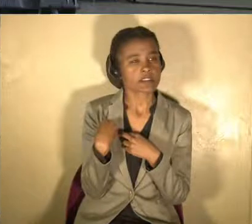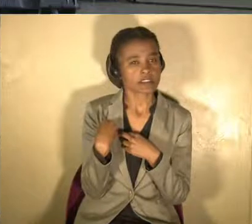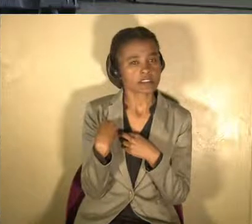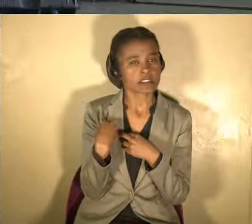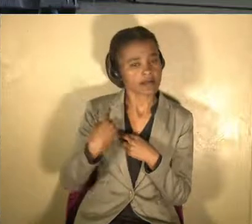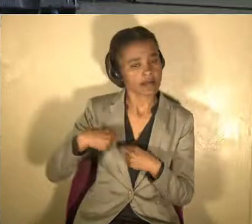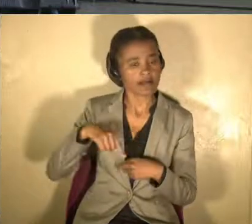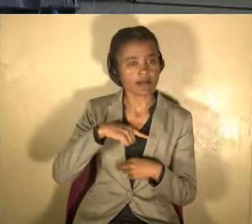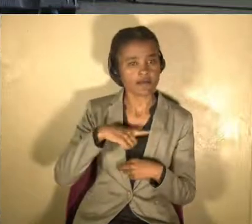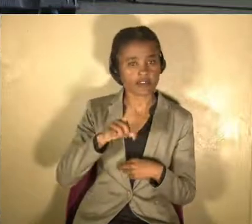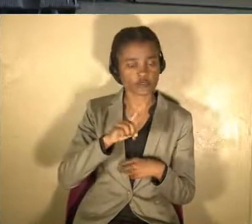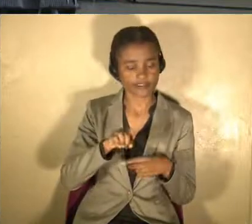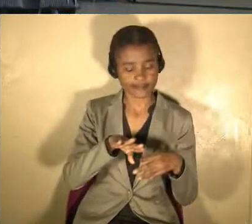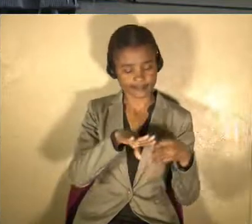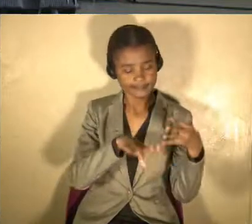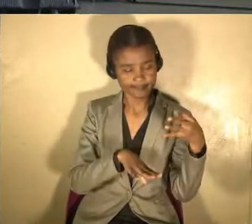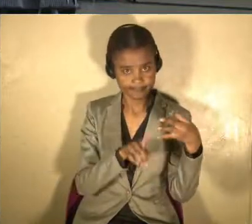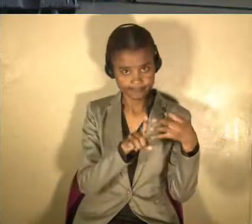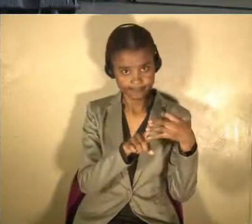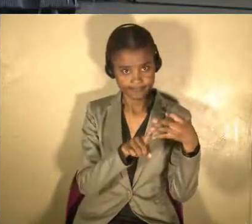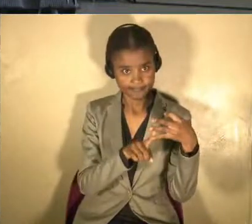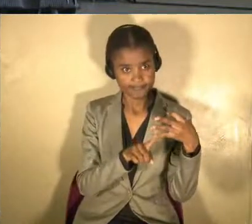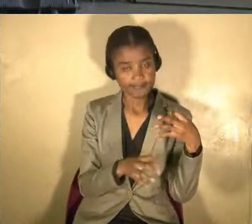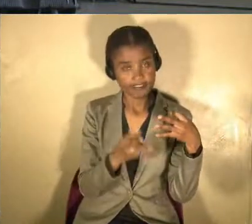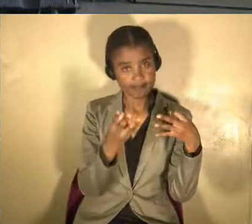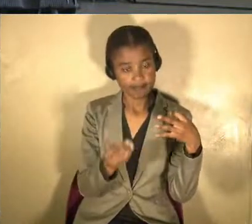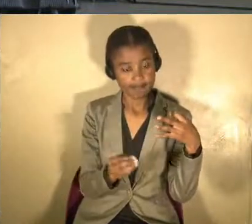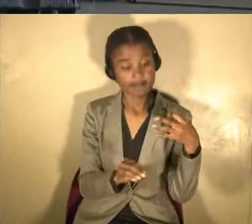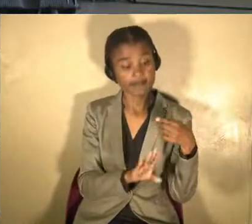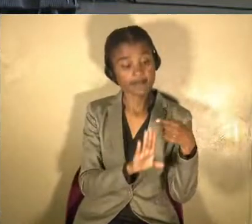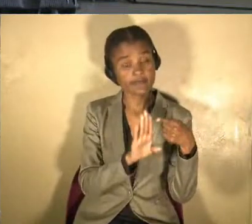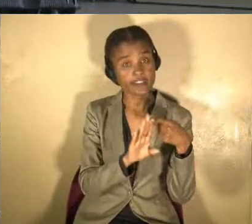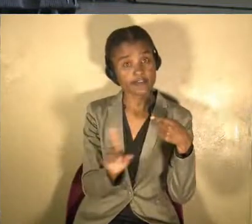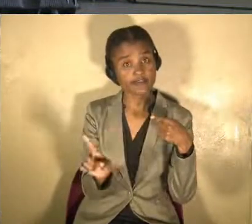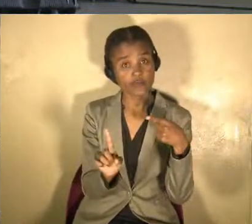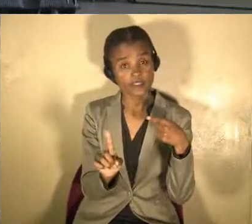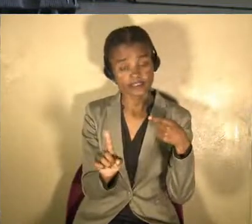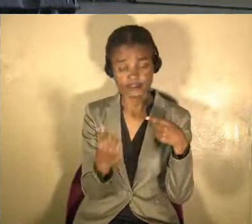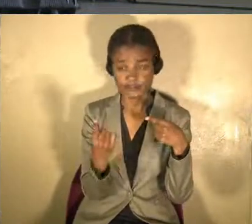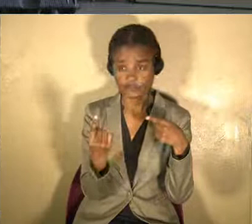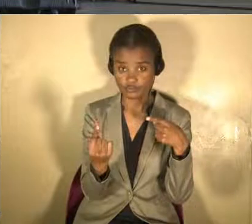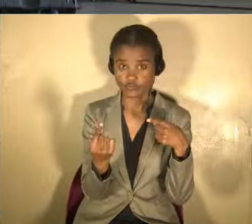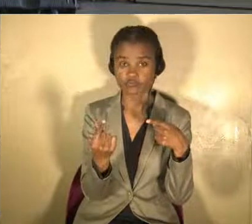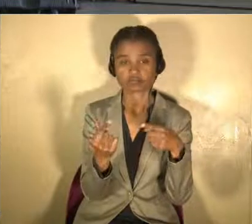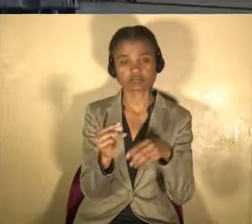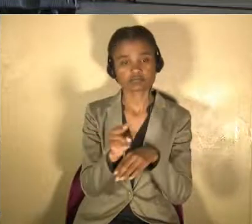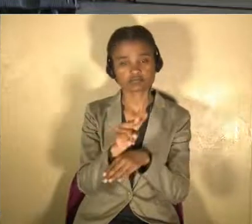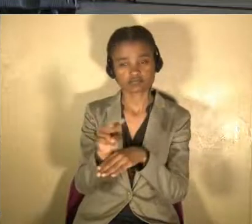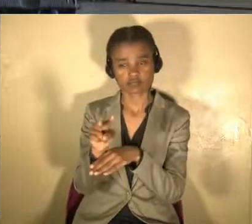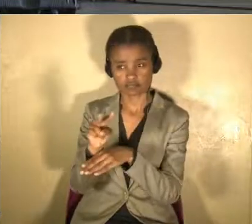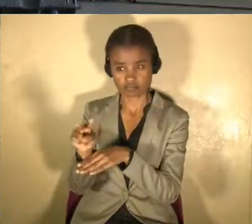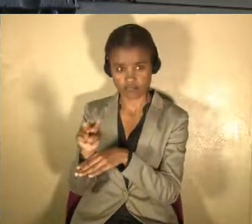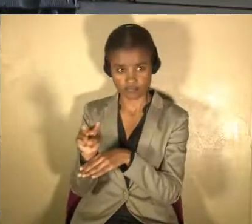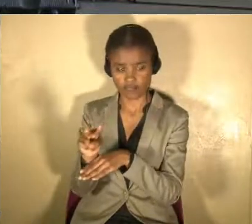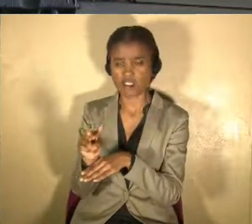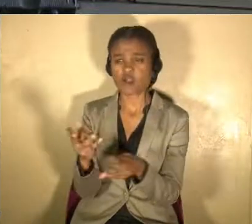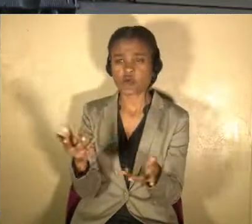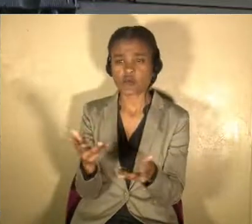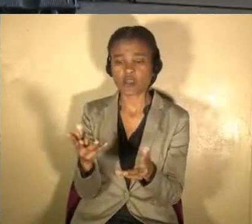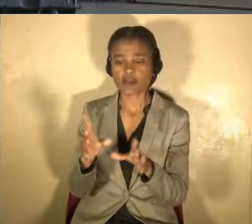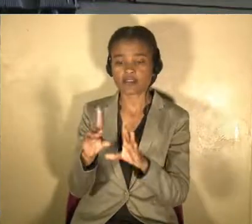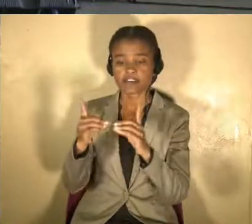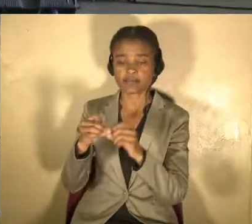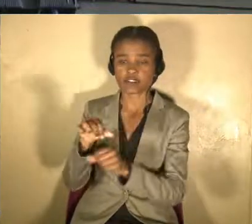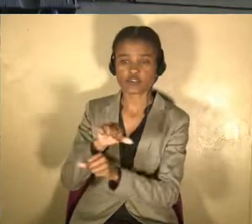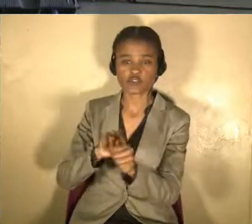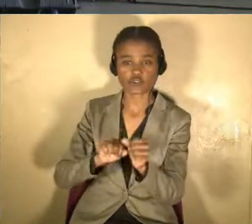the portfolio committee in the legislature. Our duty is to do oversight over the Department of Social Development in